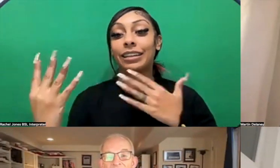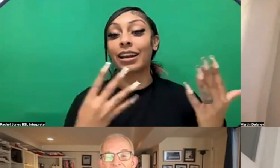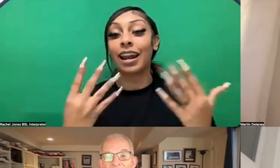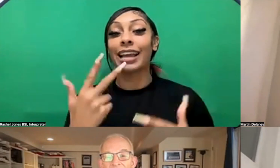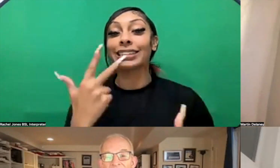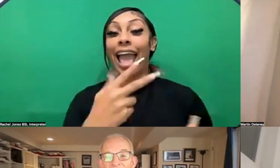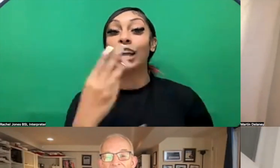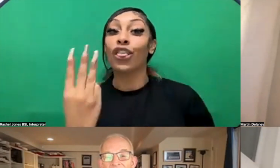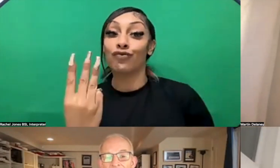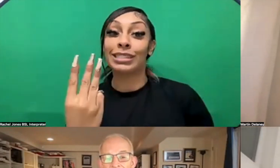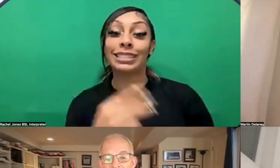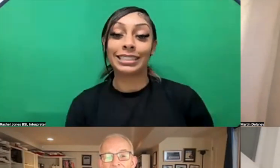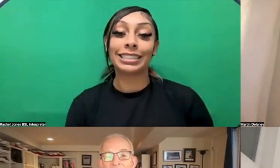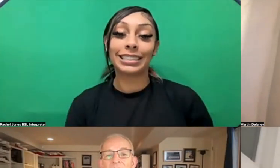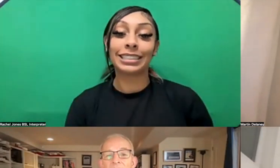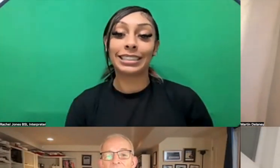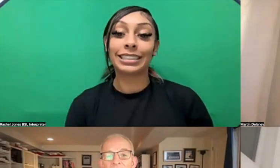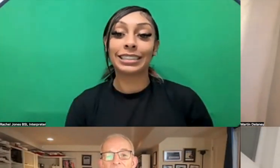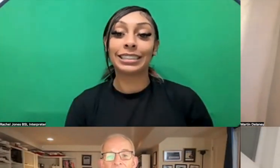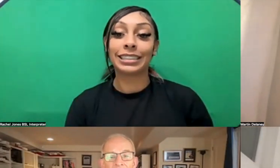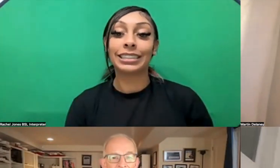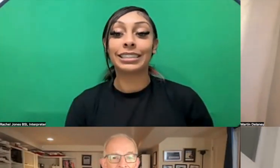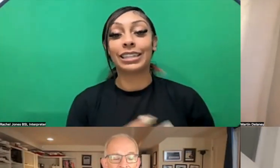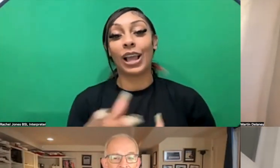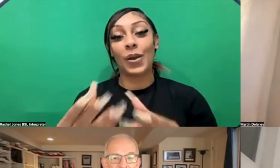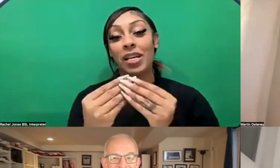1983, also with the contribution of Roger.